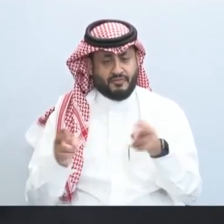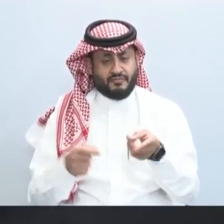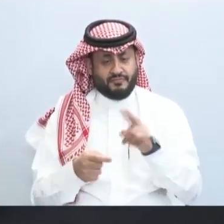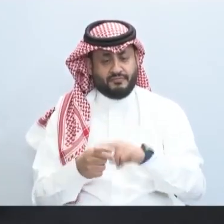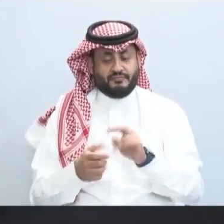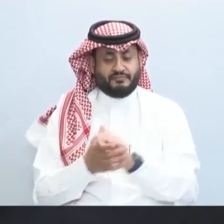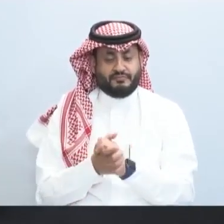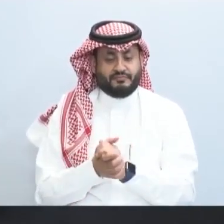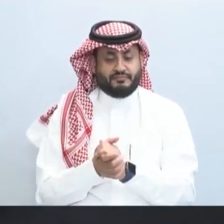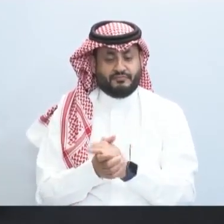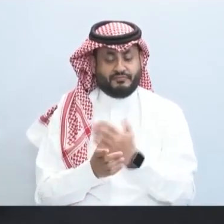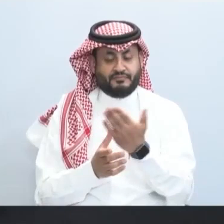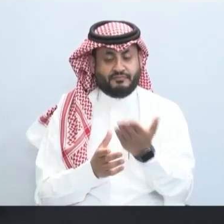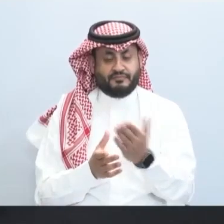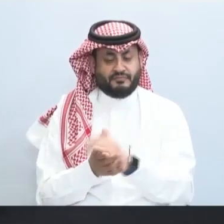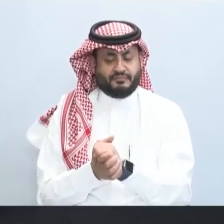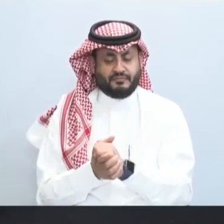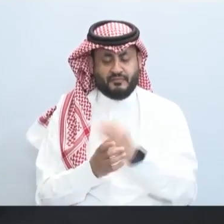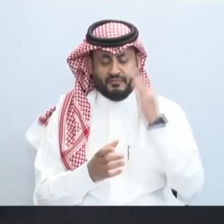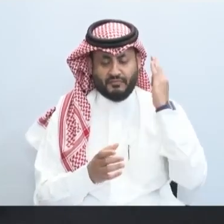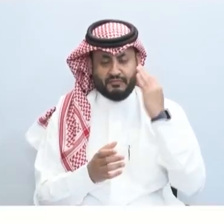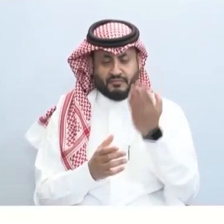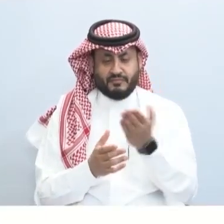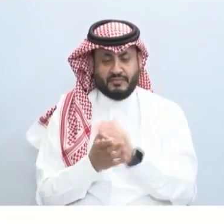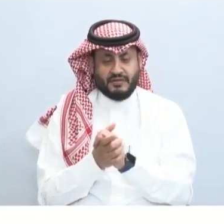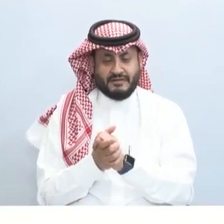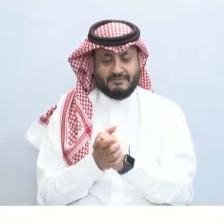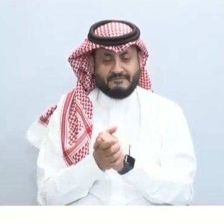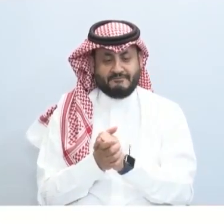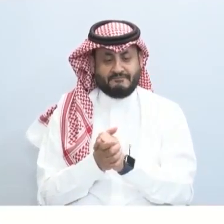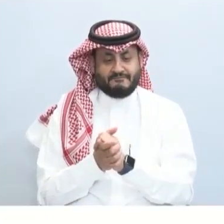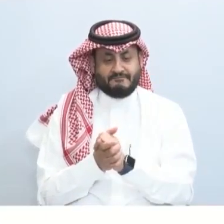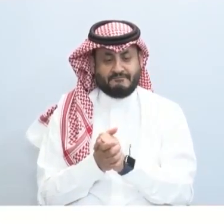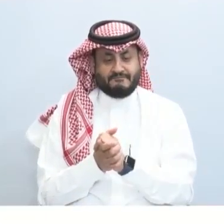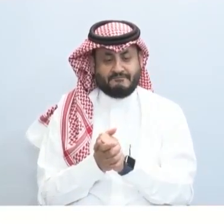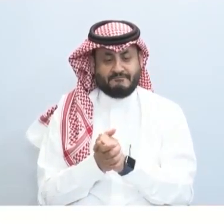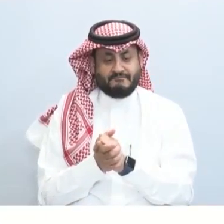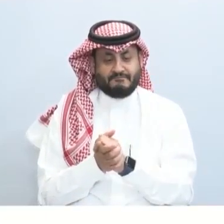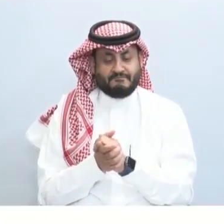again. So now let's listen to this text.